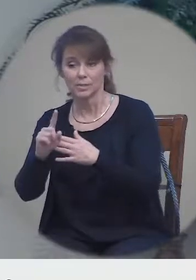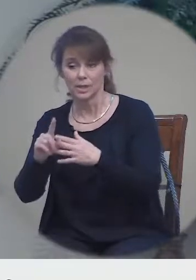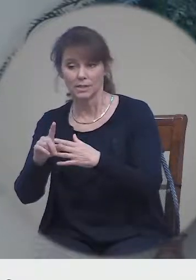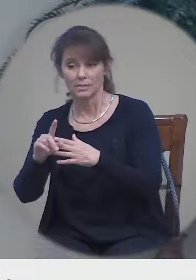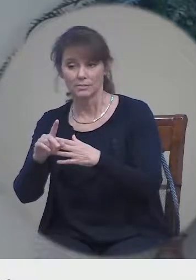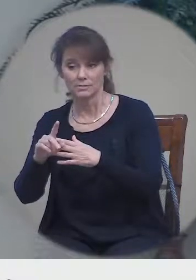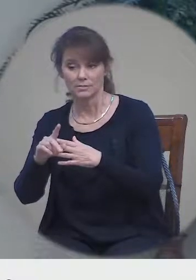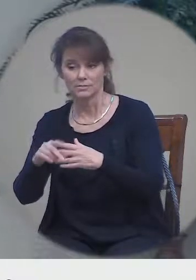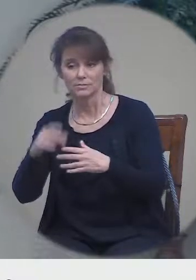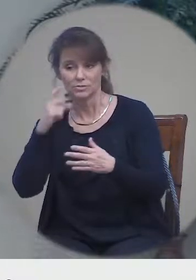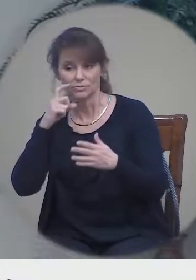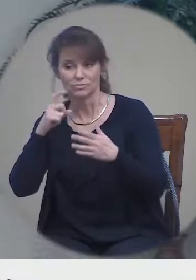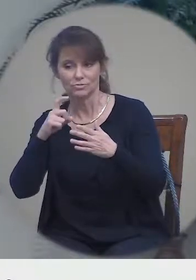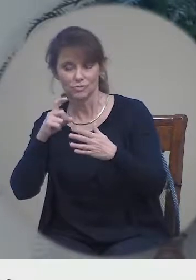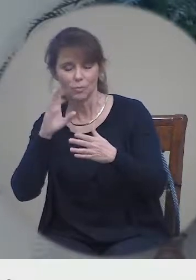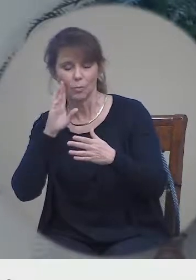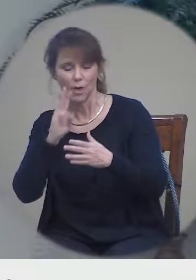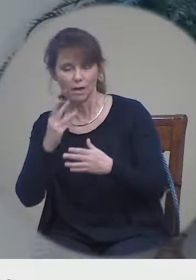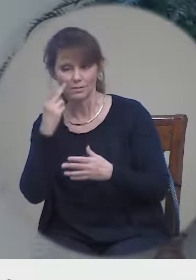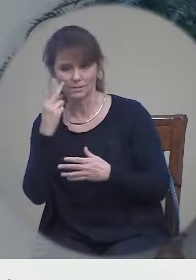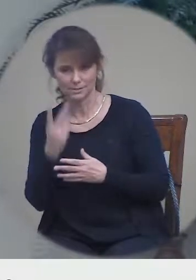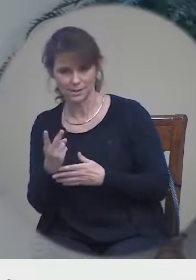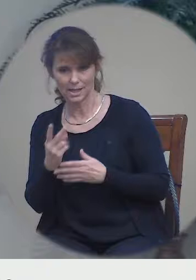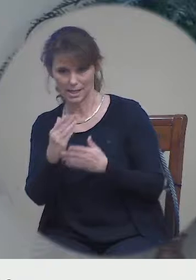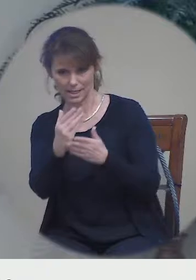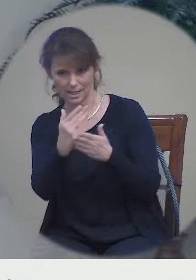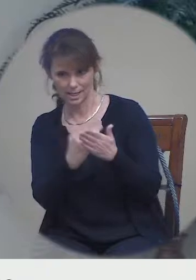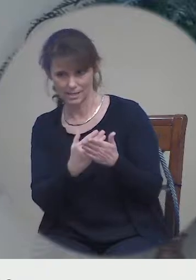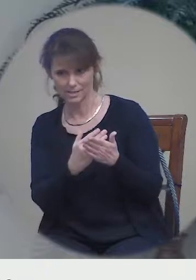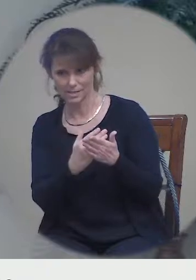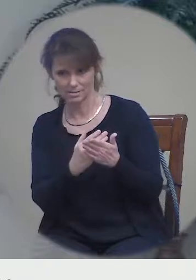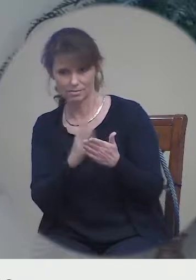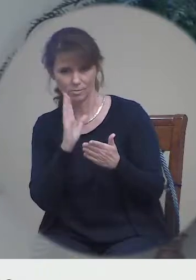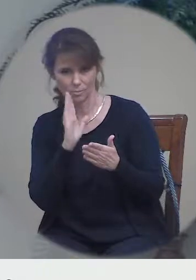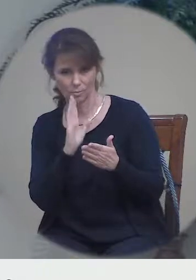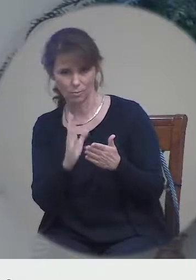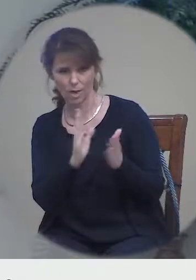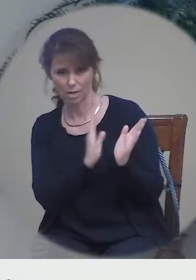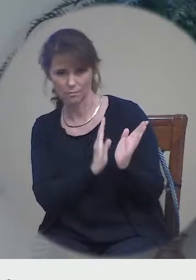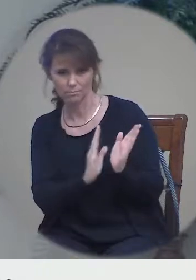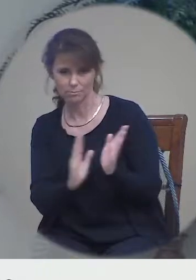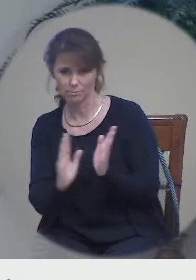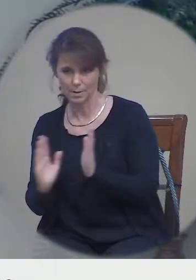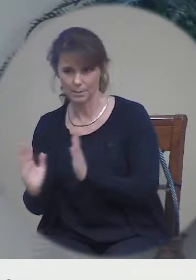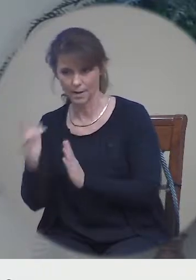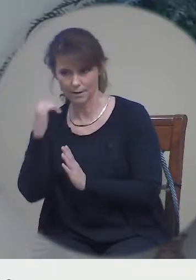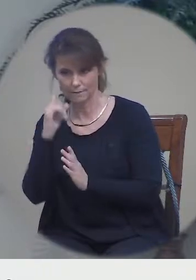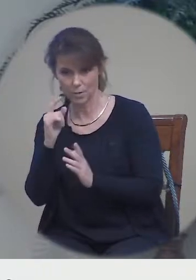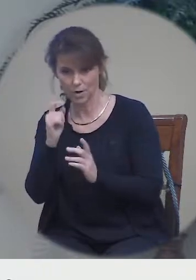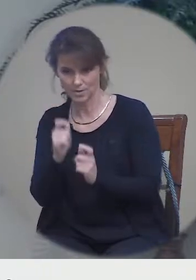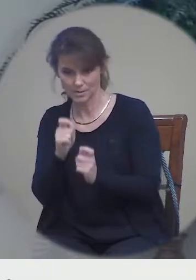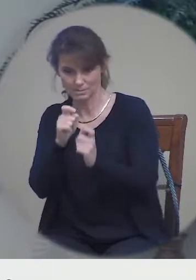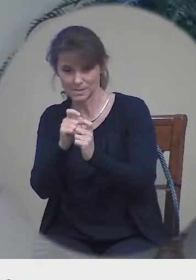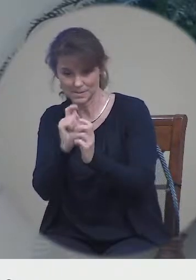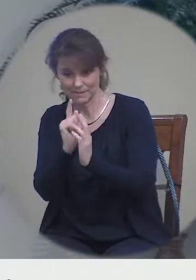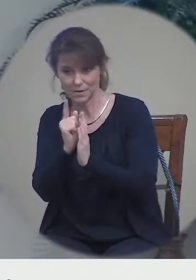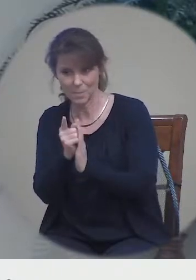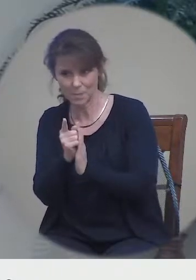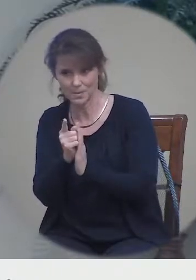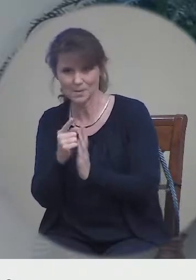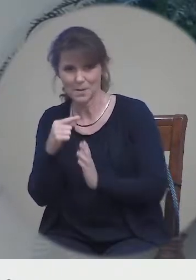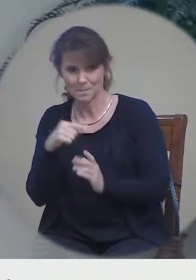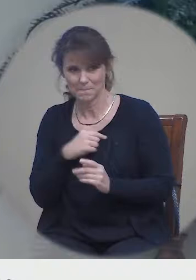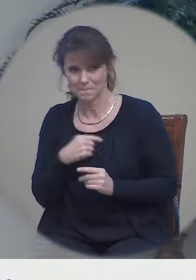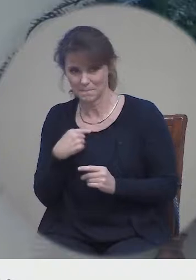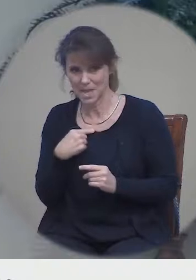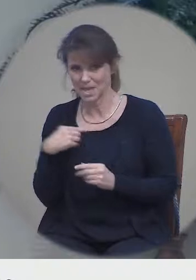something that hopefully, in preparation for this moment, This is what I've been talking about for weeks and why I did